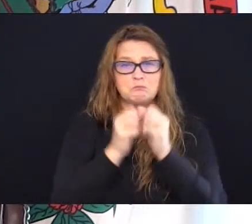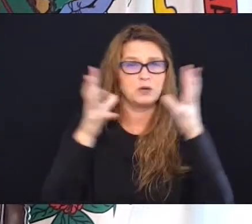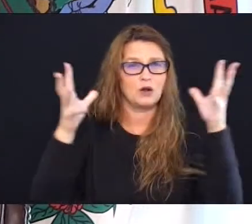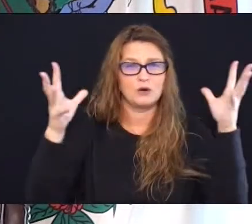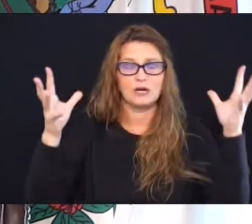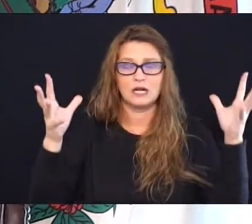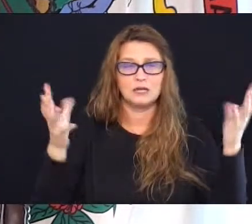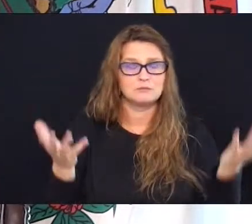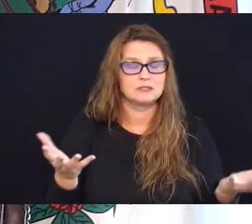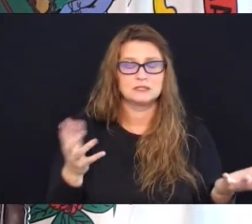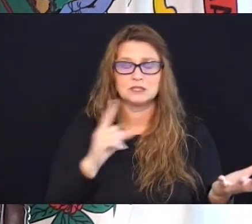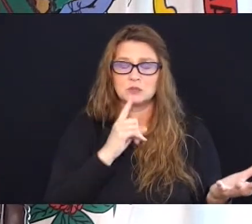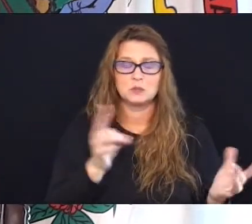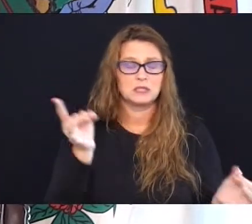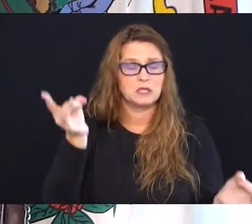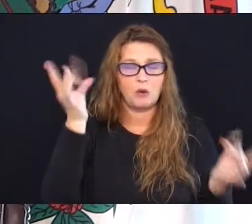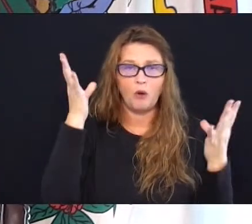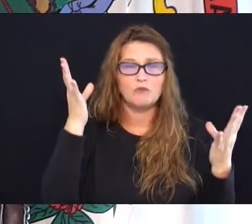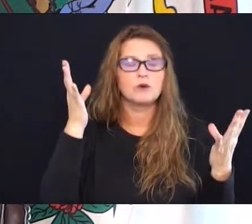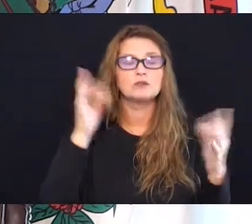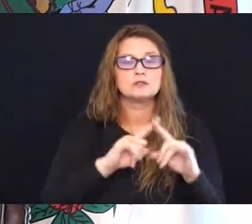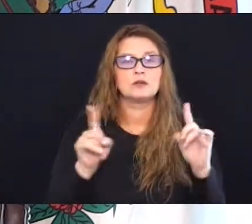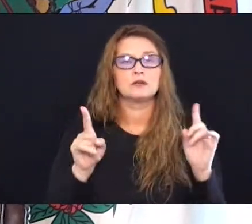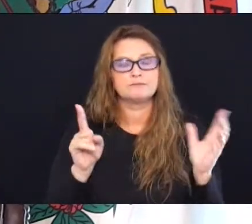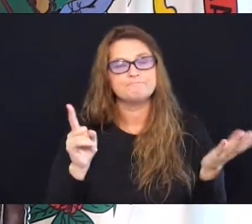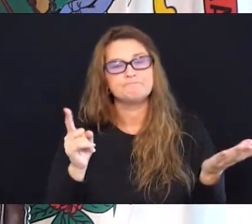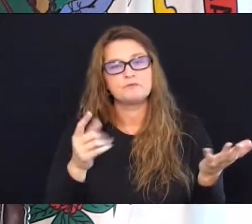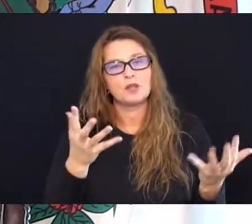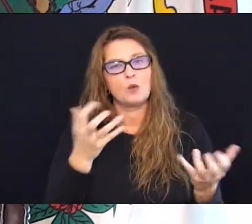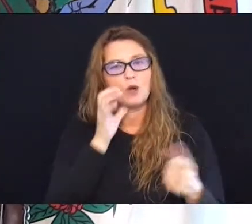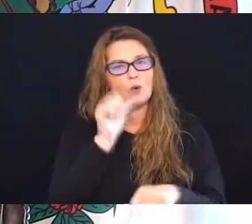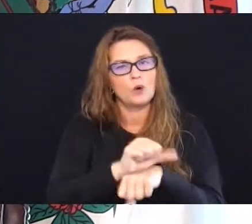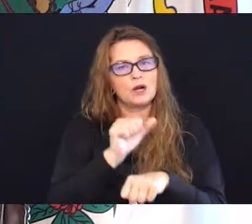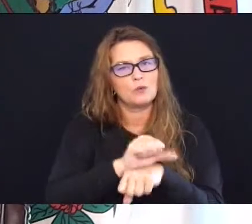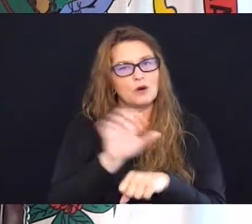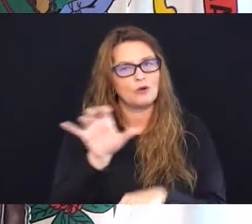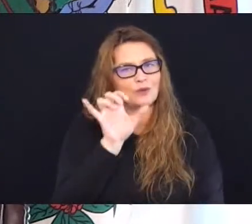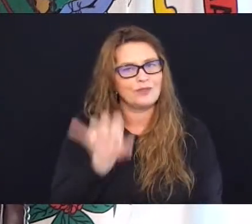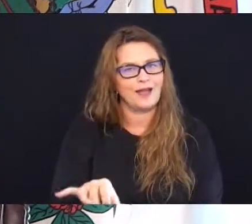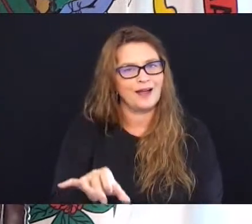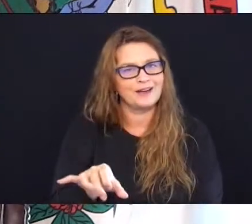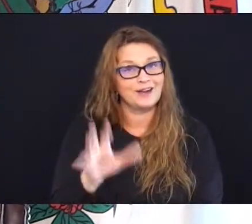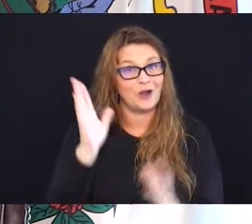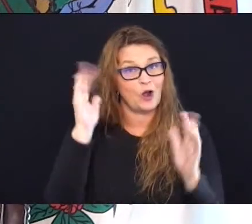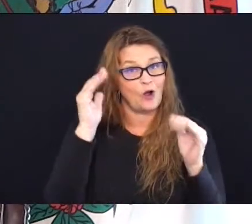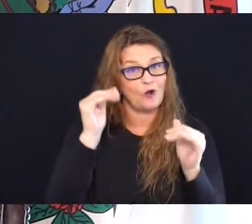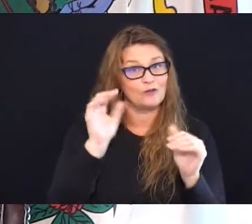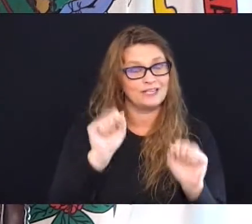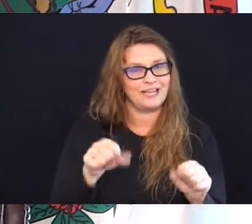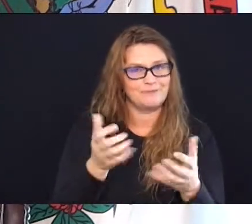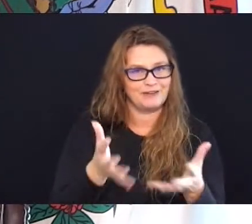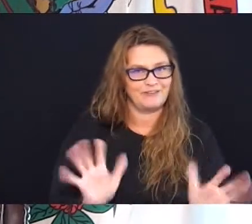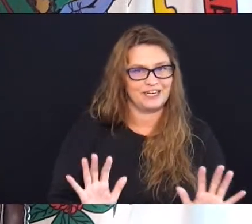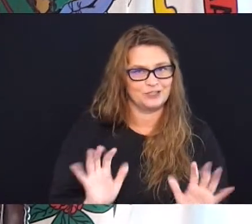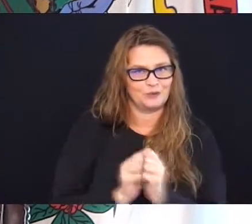all to pieces. It was just terrible. So we're going to work on that, and hopefully we can get that